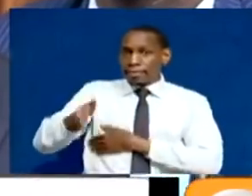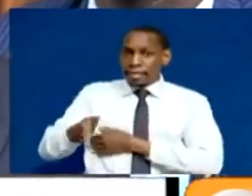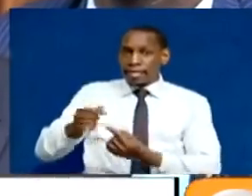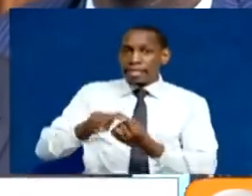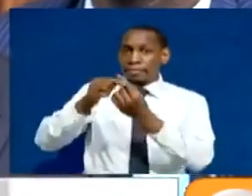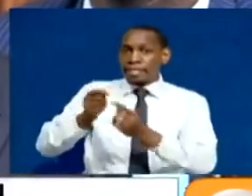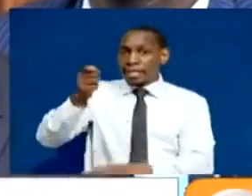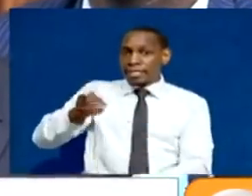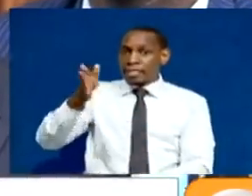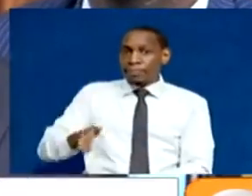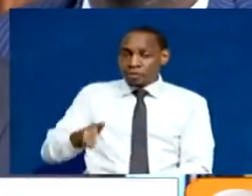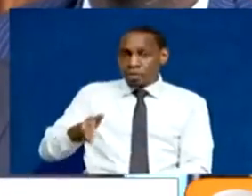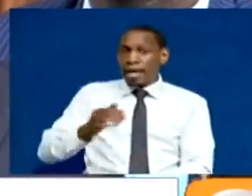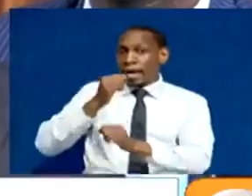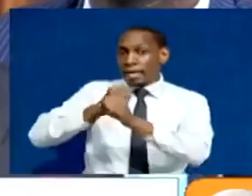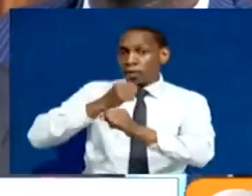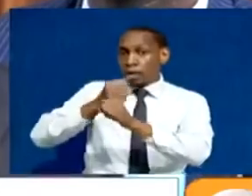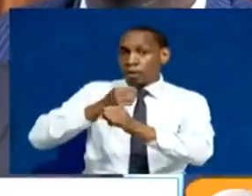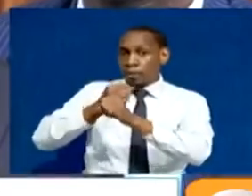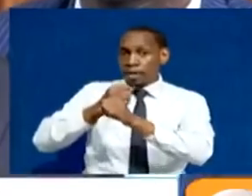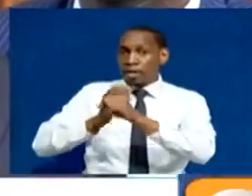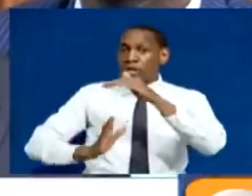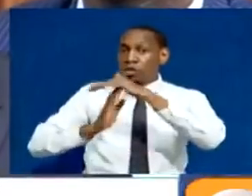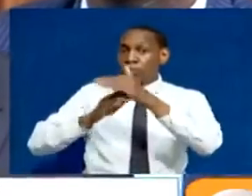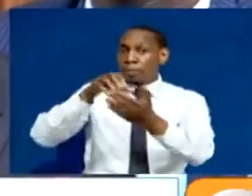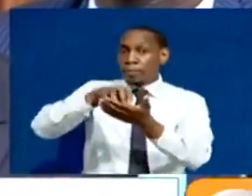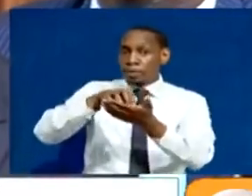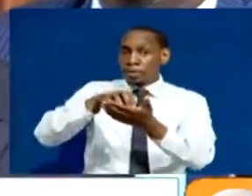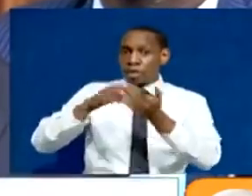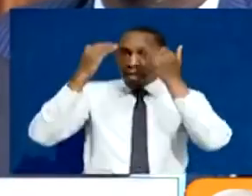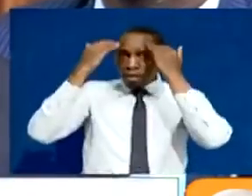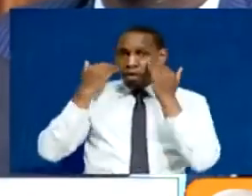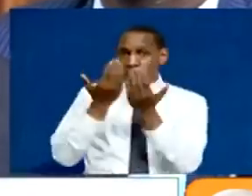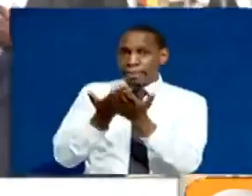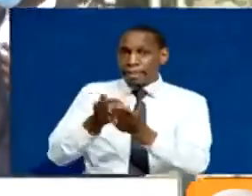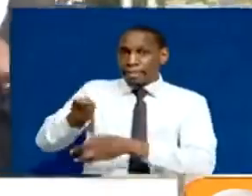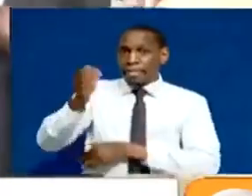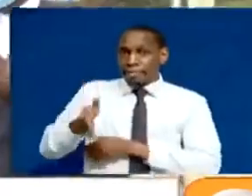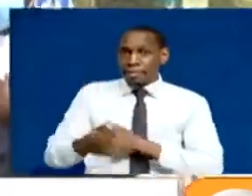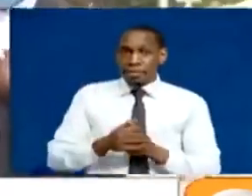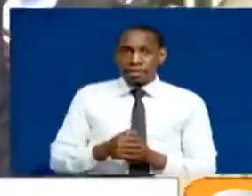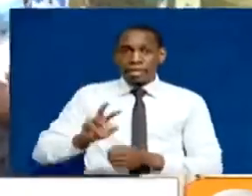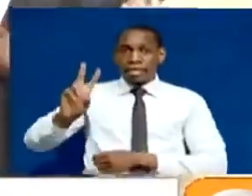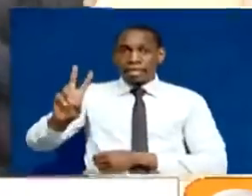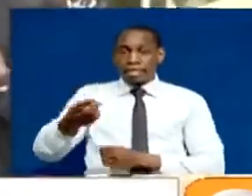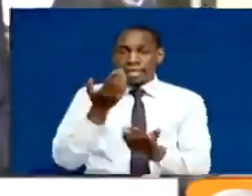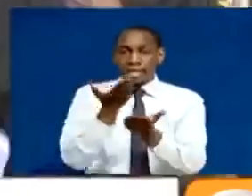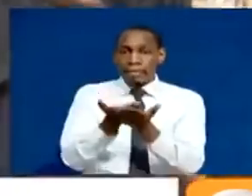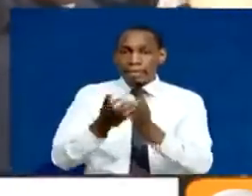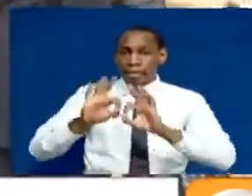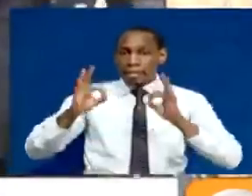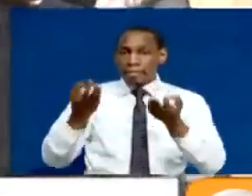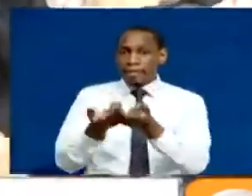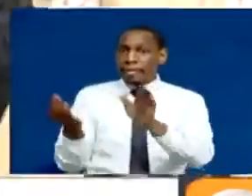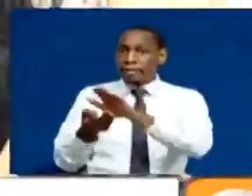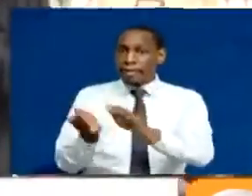and especially a judge sitting in that hallowed position of a court of appeal judge. This is the second petition the family